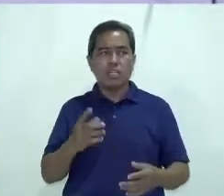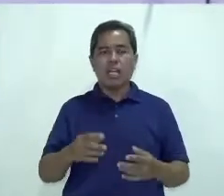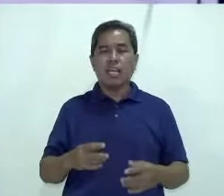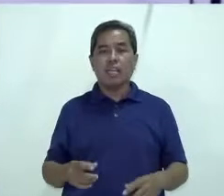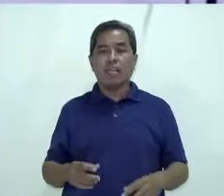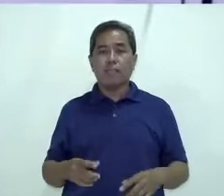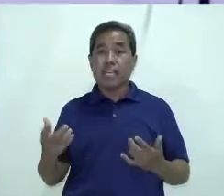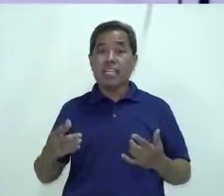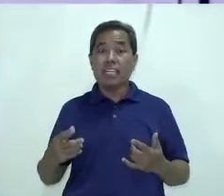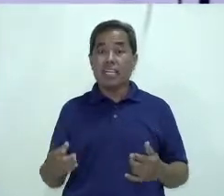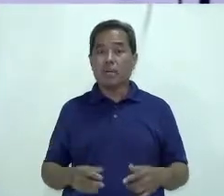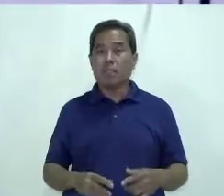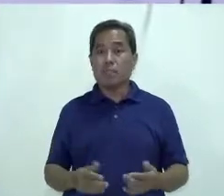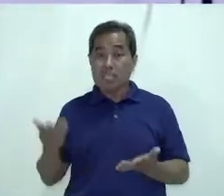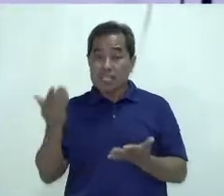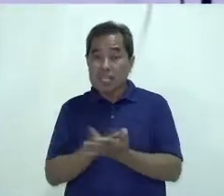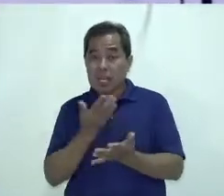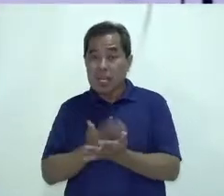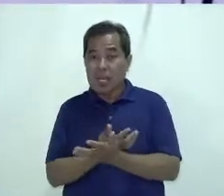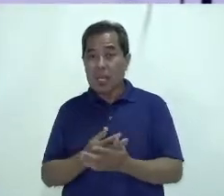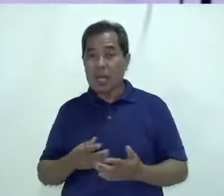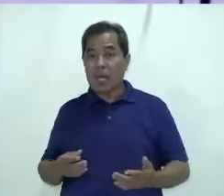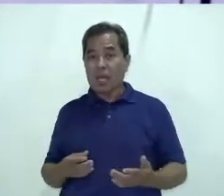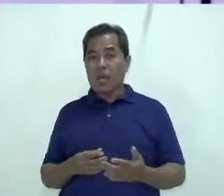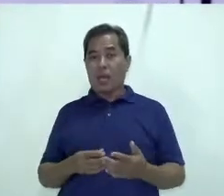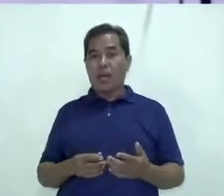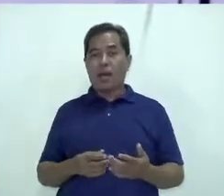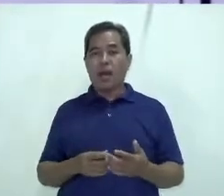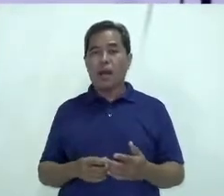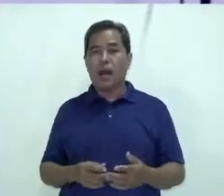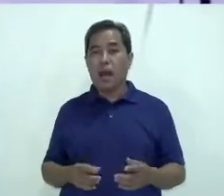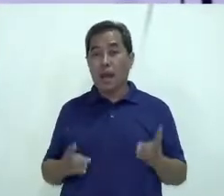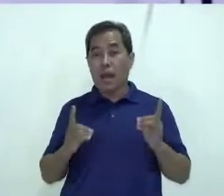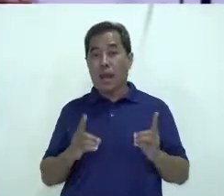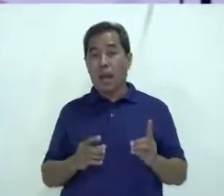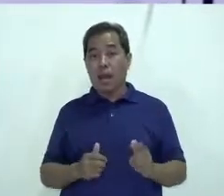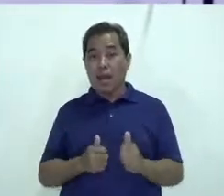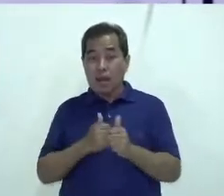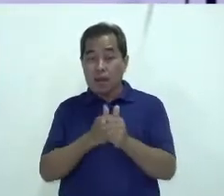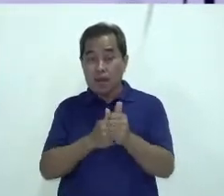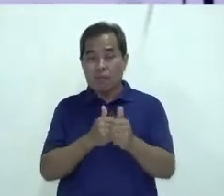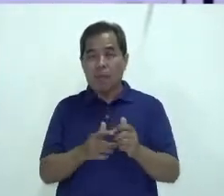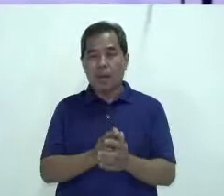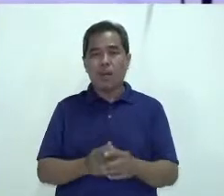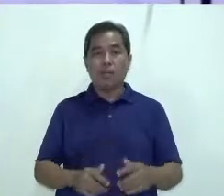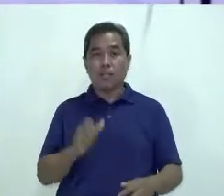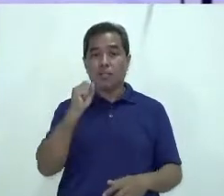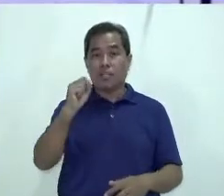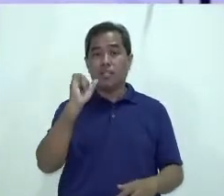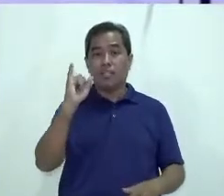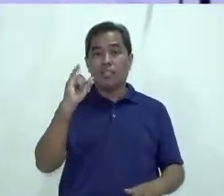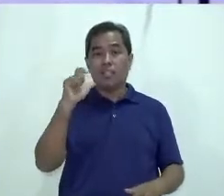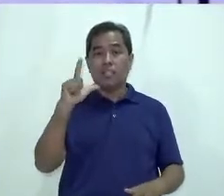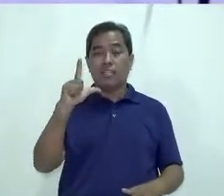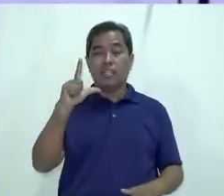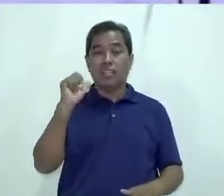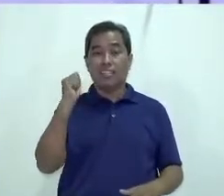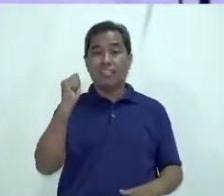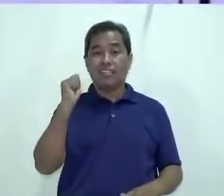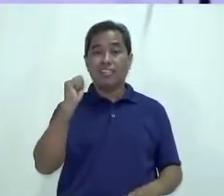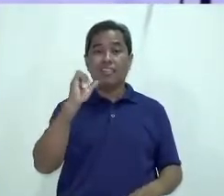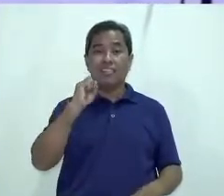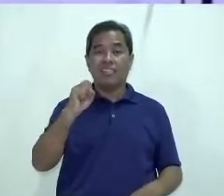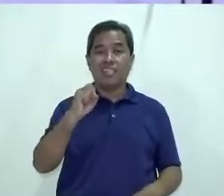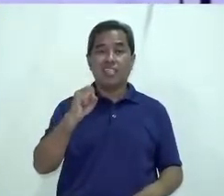named Silas. It tells us in the story in Acts chapter 16. This is found in the New Testament part of the Bible, written